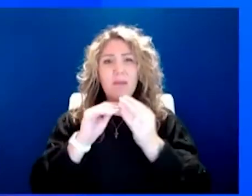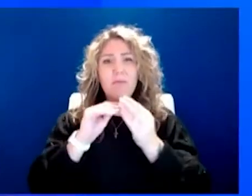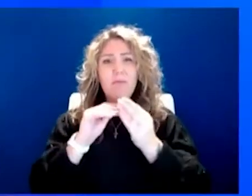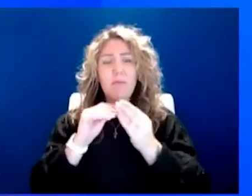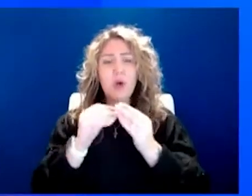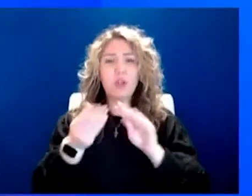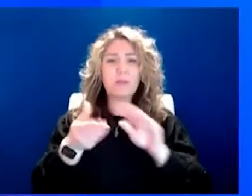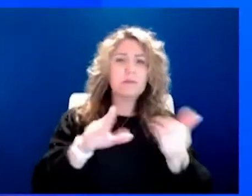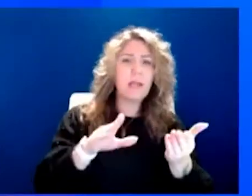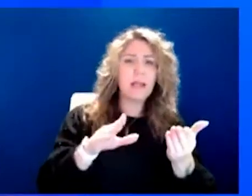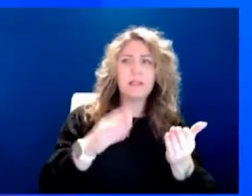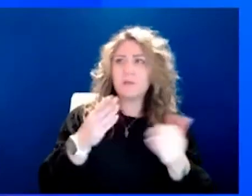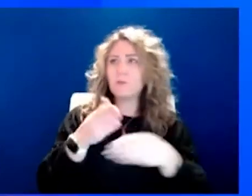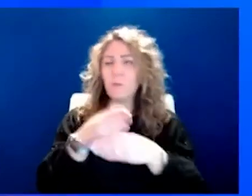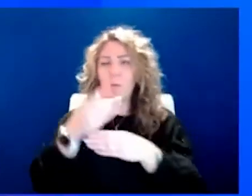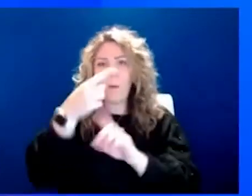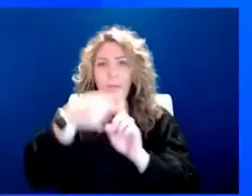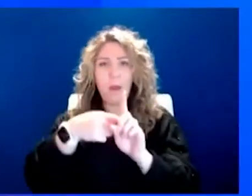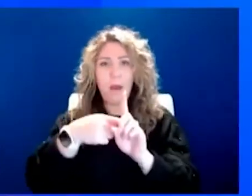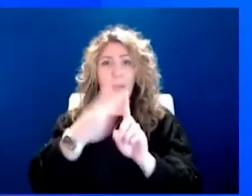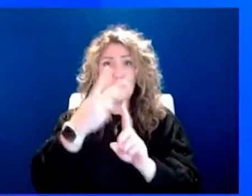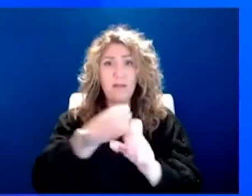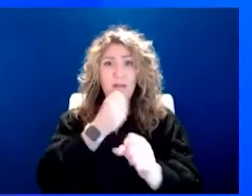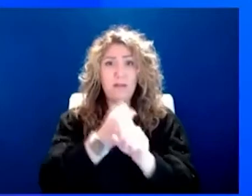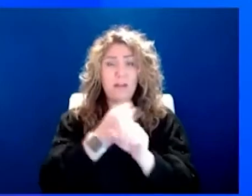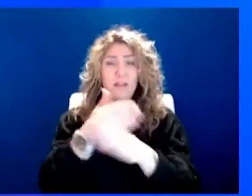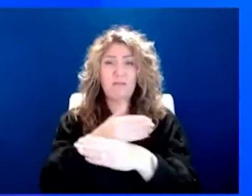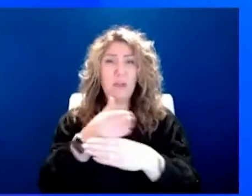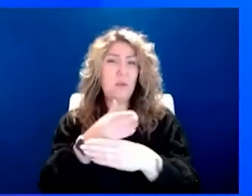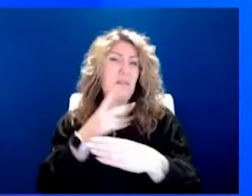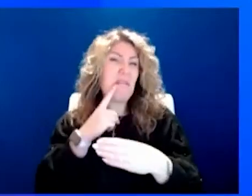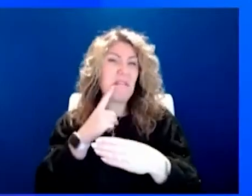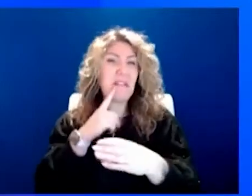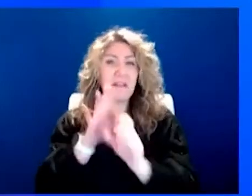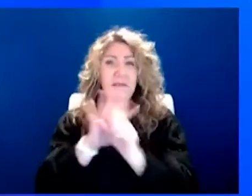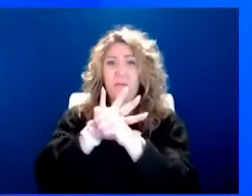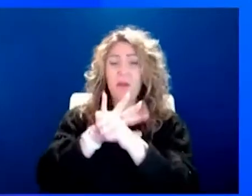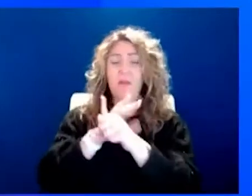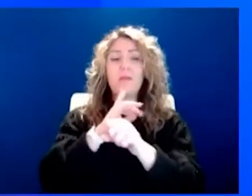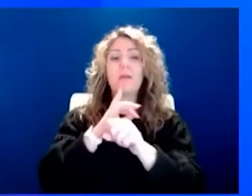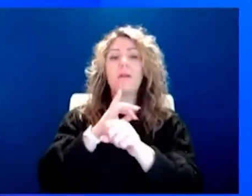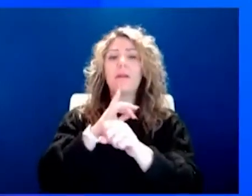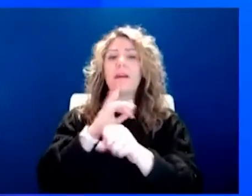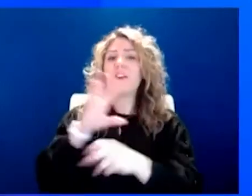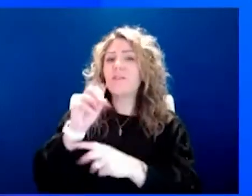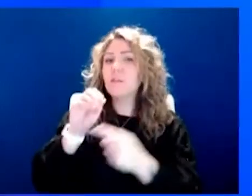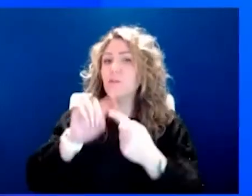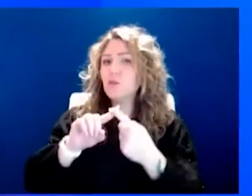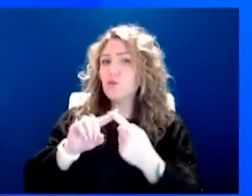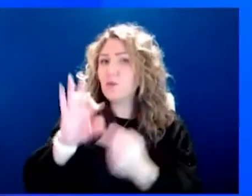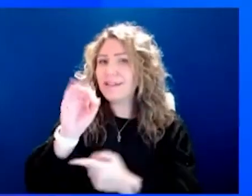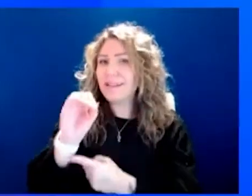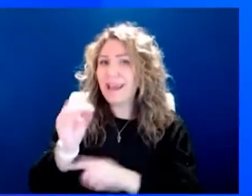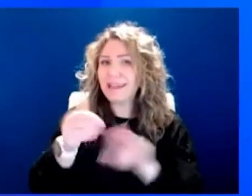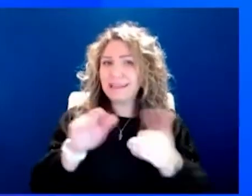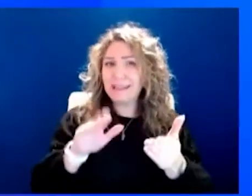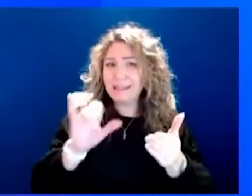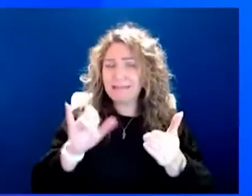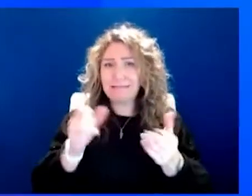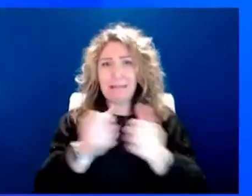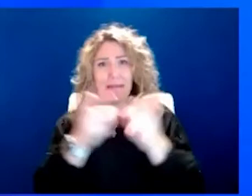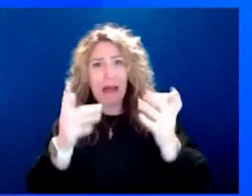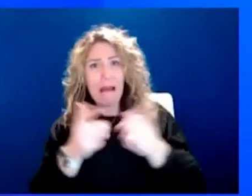to the pandemic, we would see anywhere from 50 to 90 deaths. So that's a lot of deaths. That's a lot of deaths that you're dealing with in